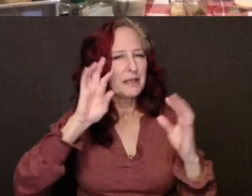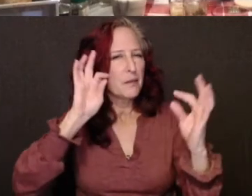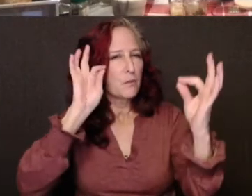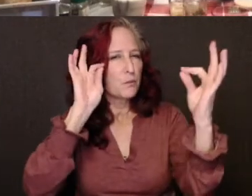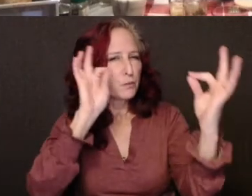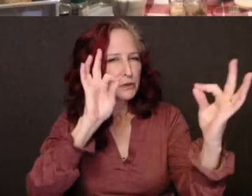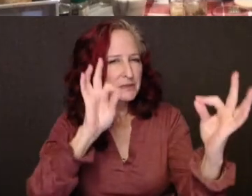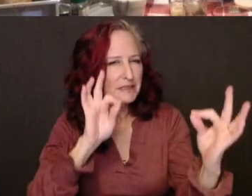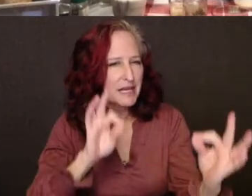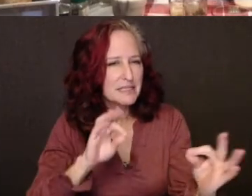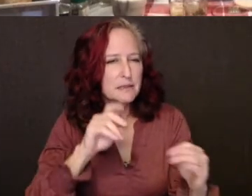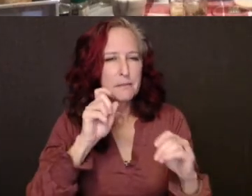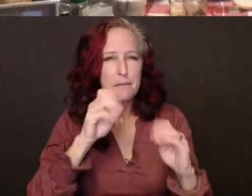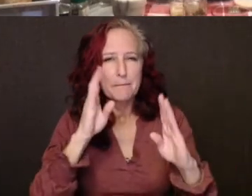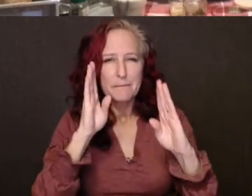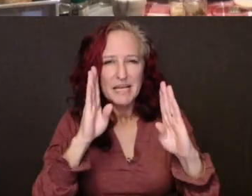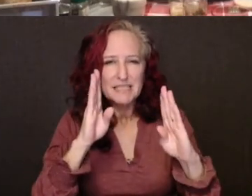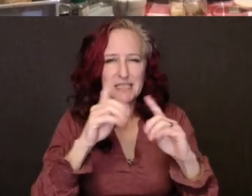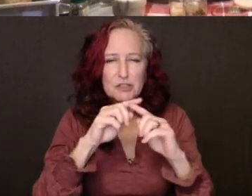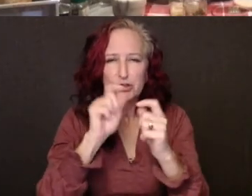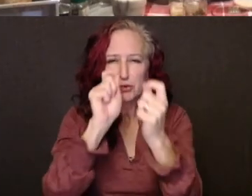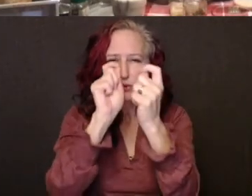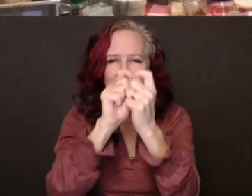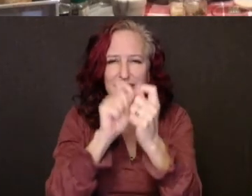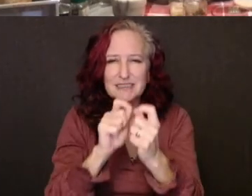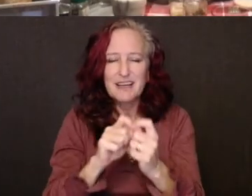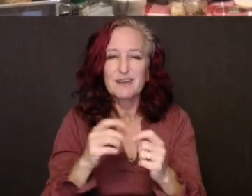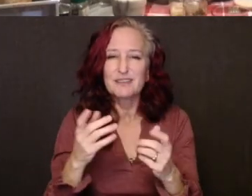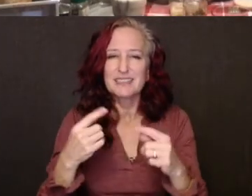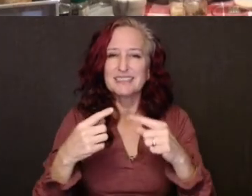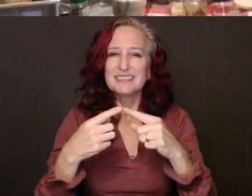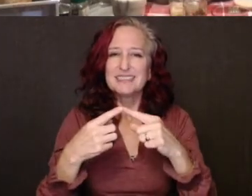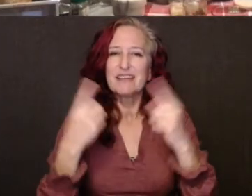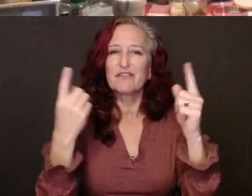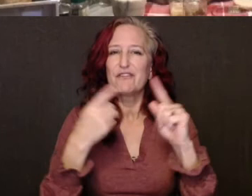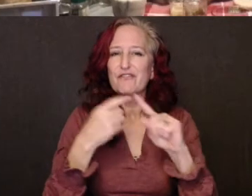like a more comforting feel. Yeah.